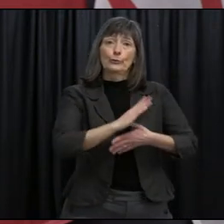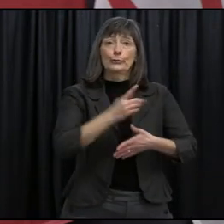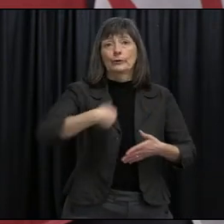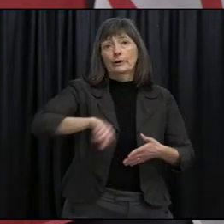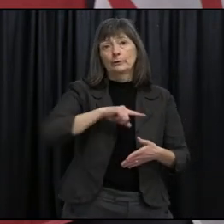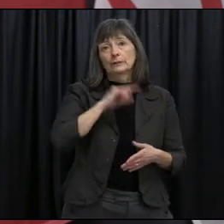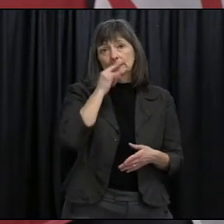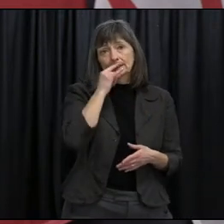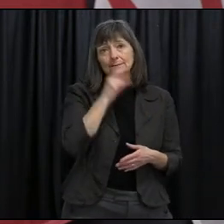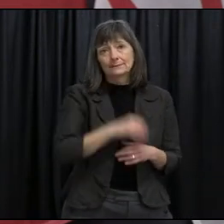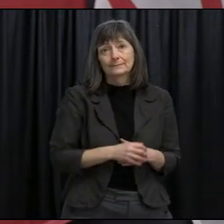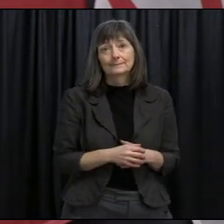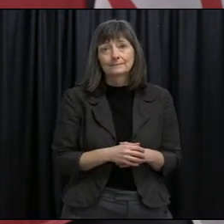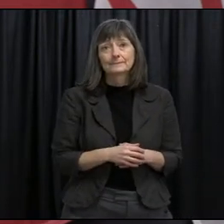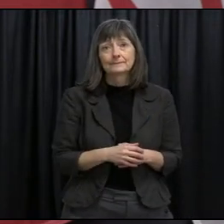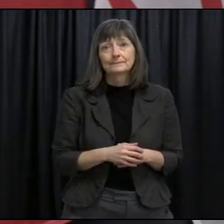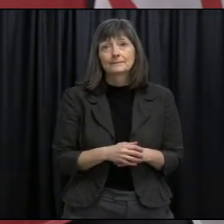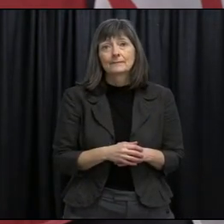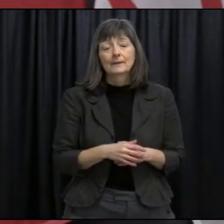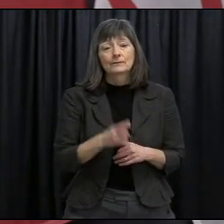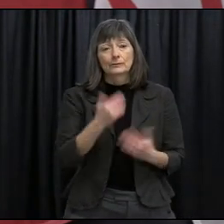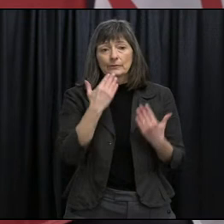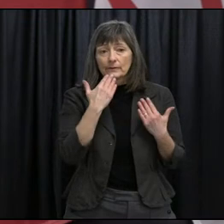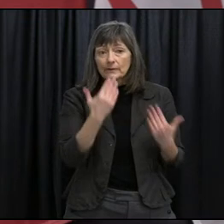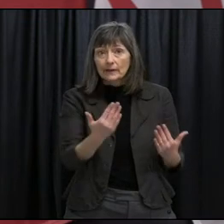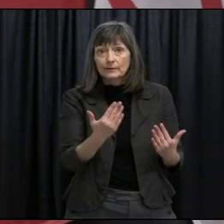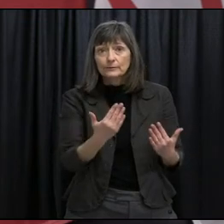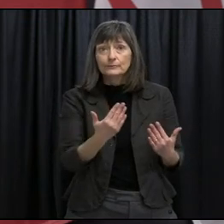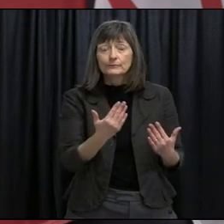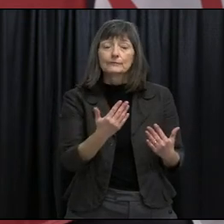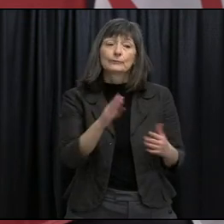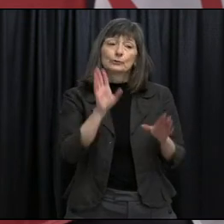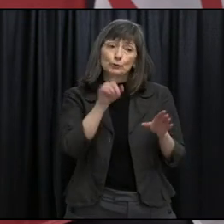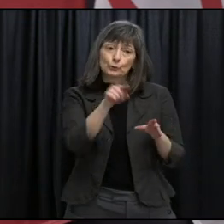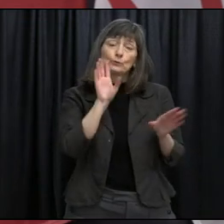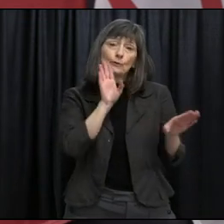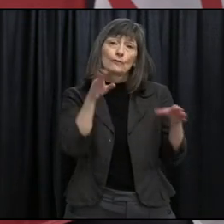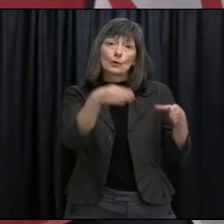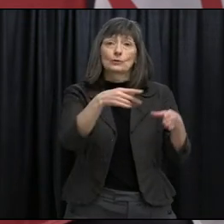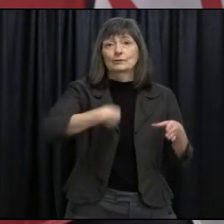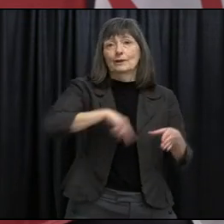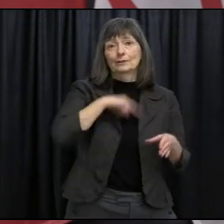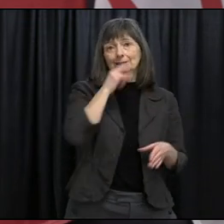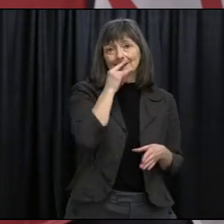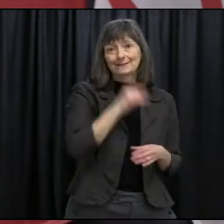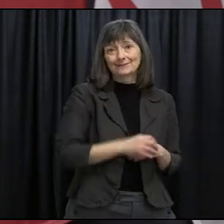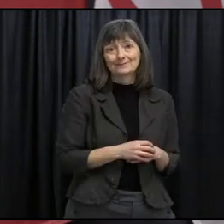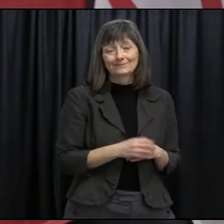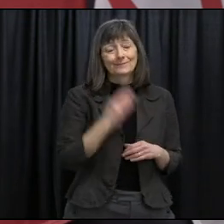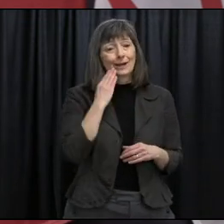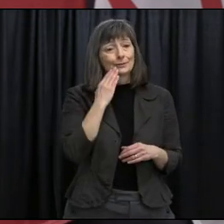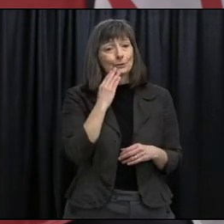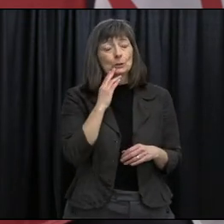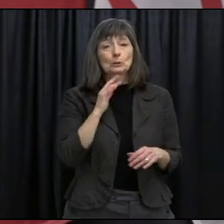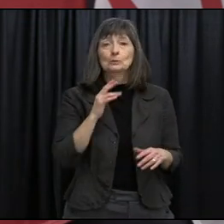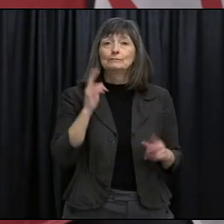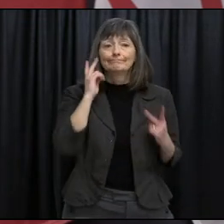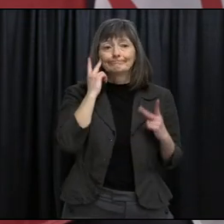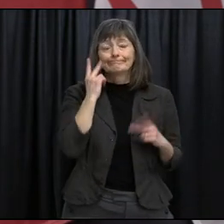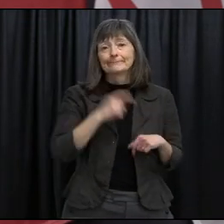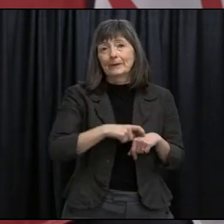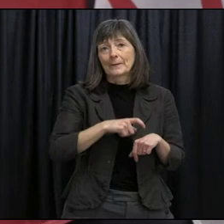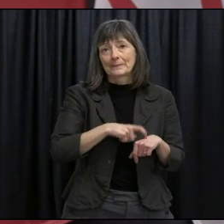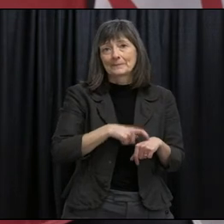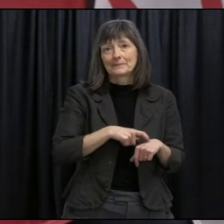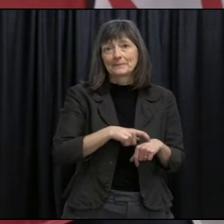foremost, and I want to thank them for that. I know that this is an anxious time for everybody, including our